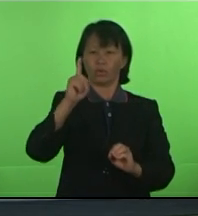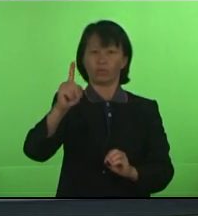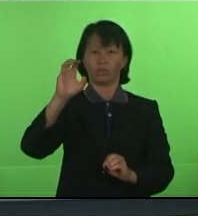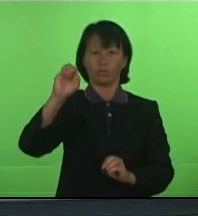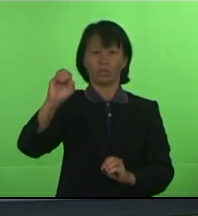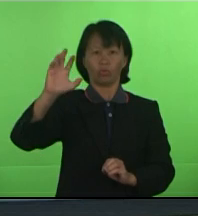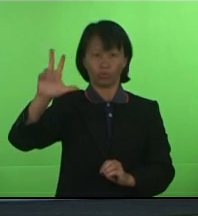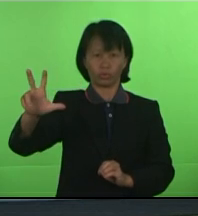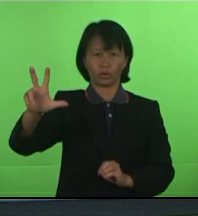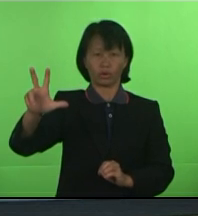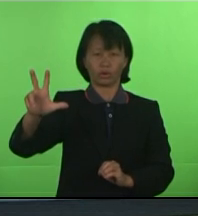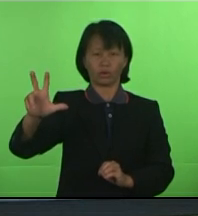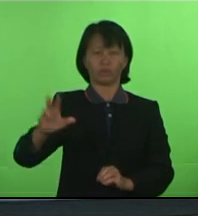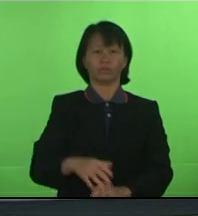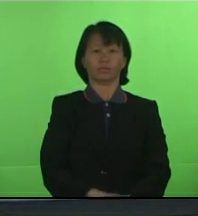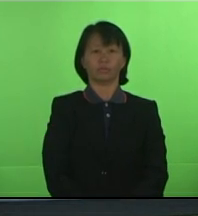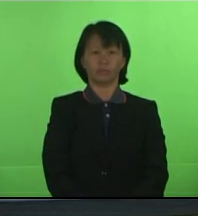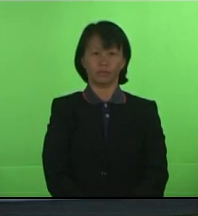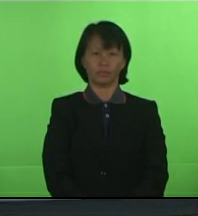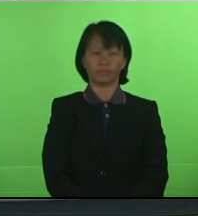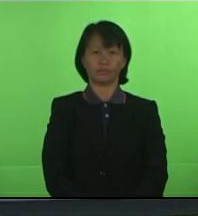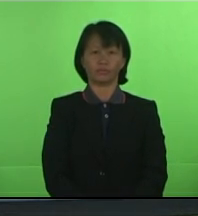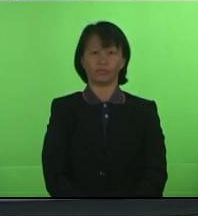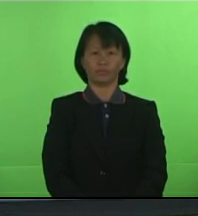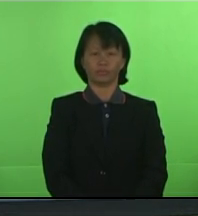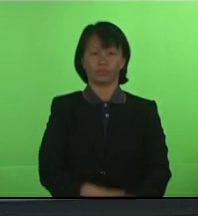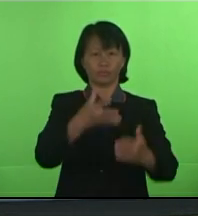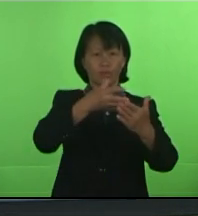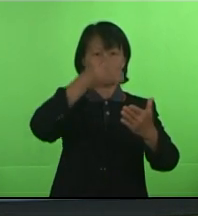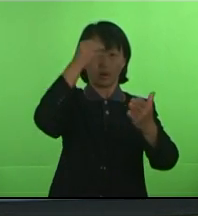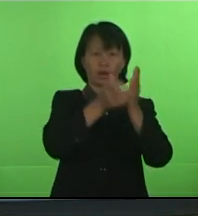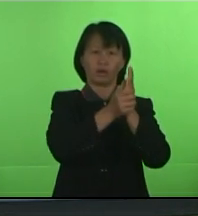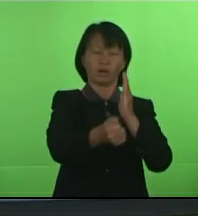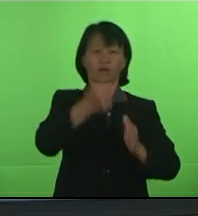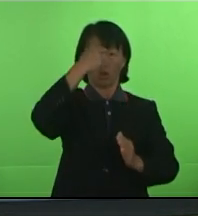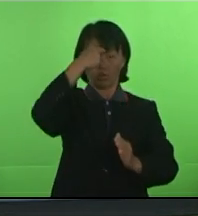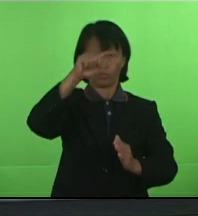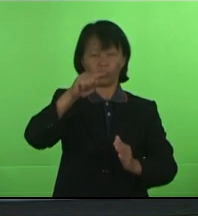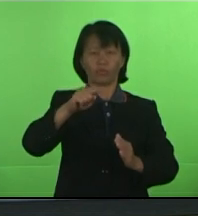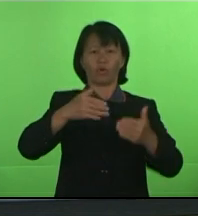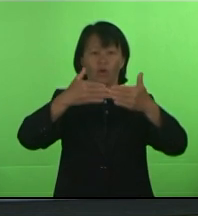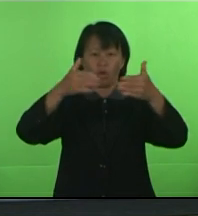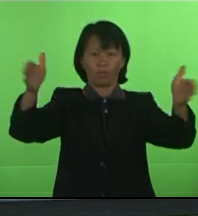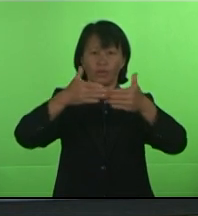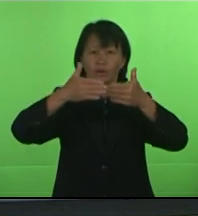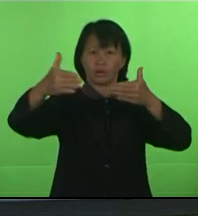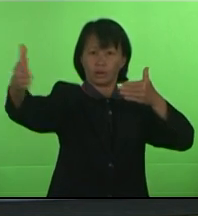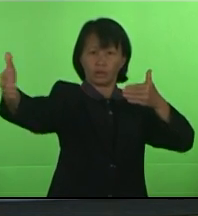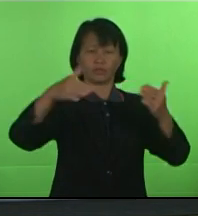OUMH1103. Okay, baiklah. Learning skills for open and distance learners.